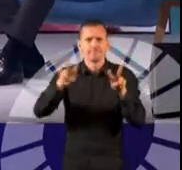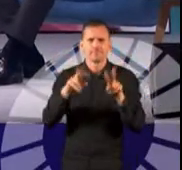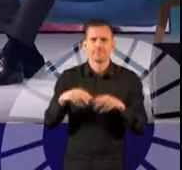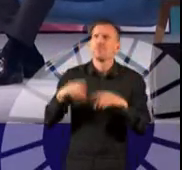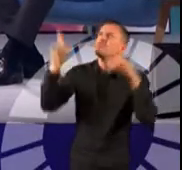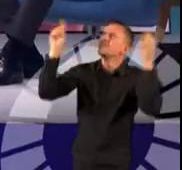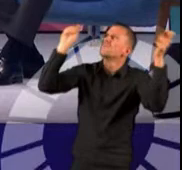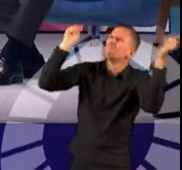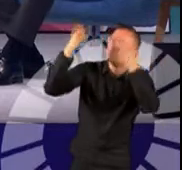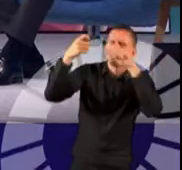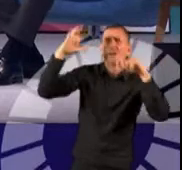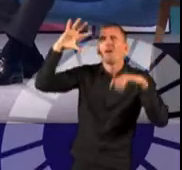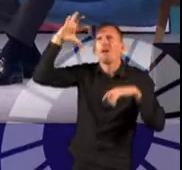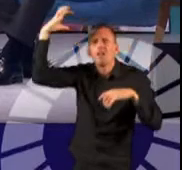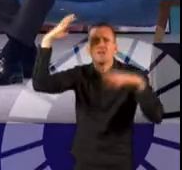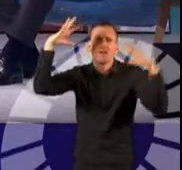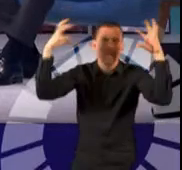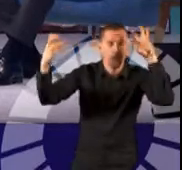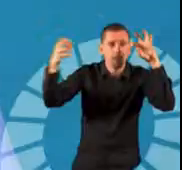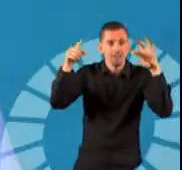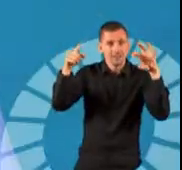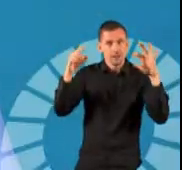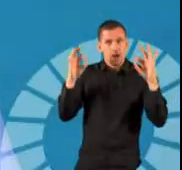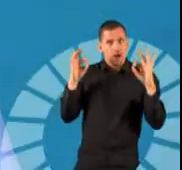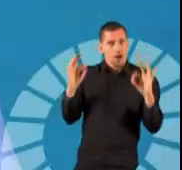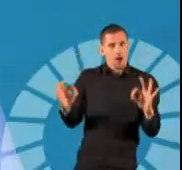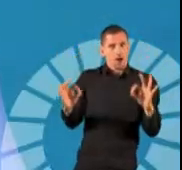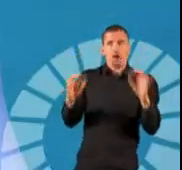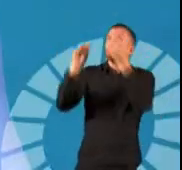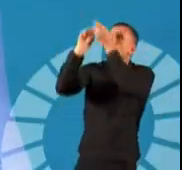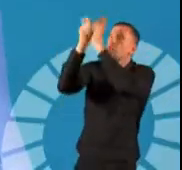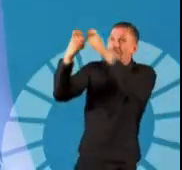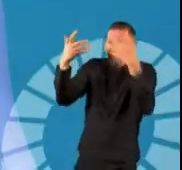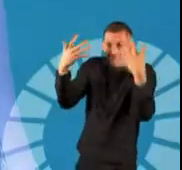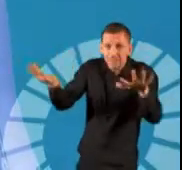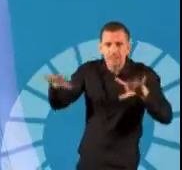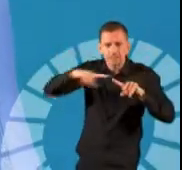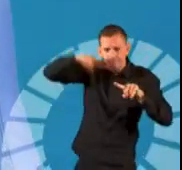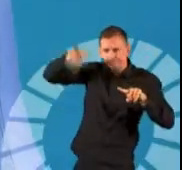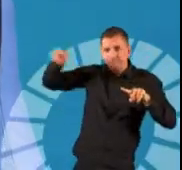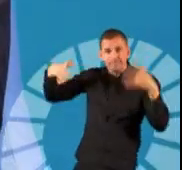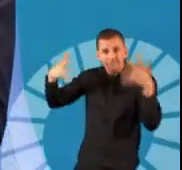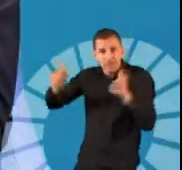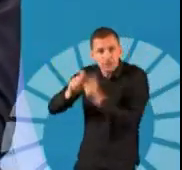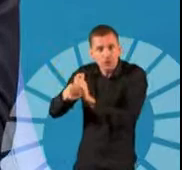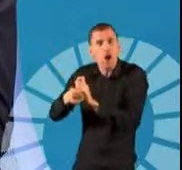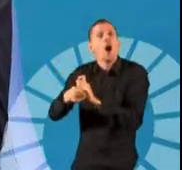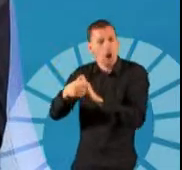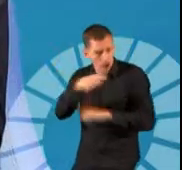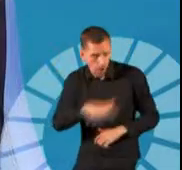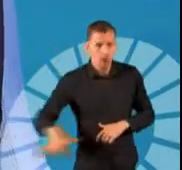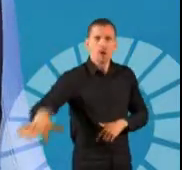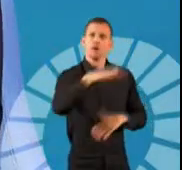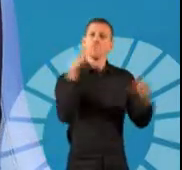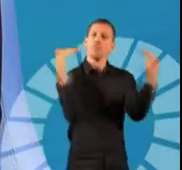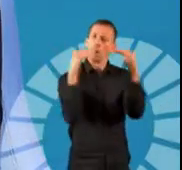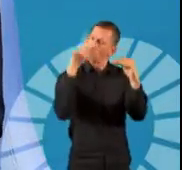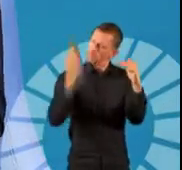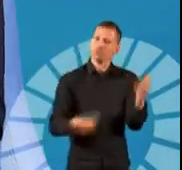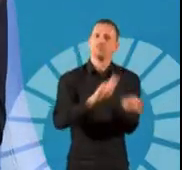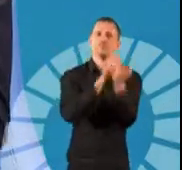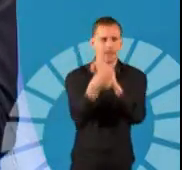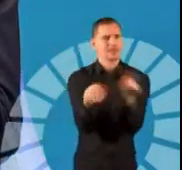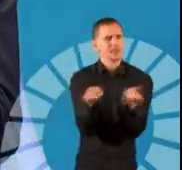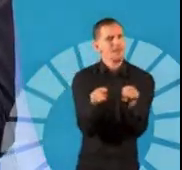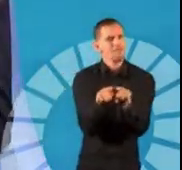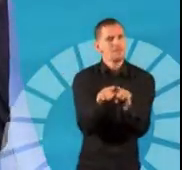climate transformation, well, this is also an opportunity for us to actually manage this change without actually committing the errors of the past, by using